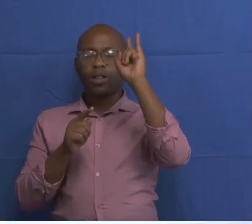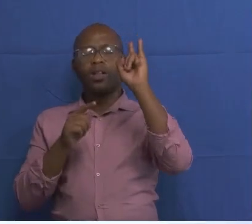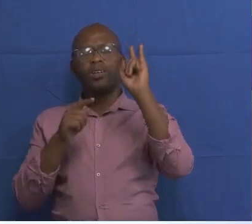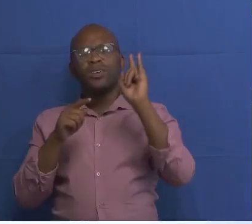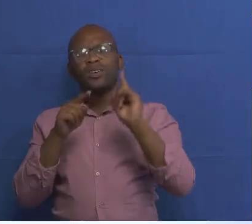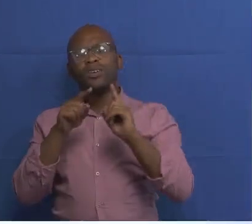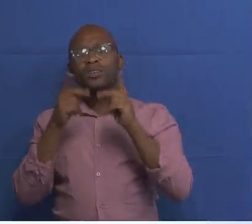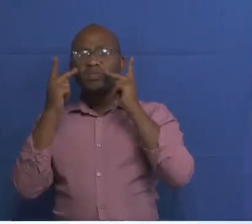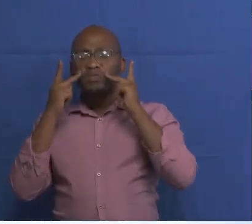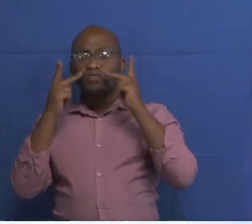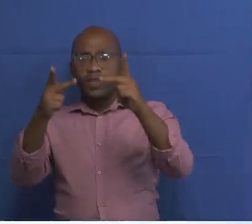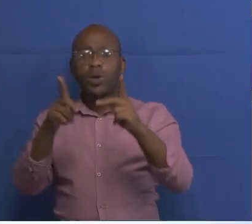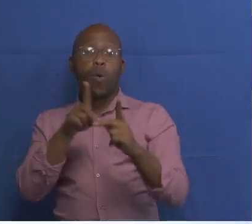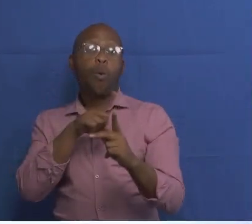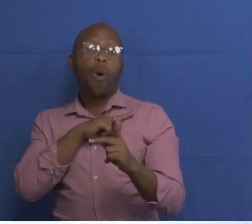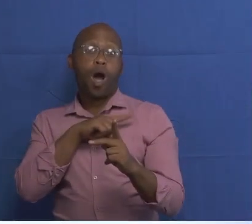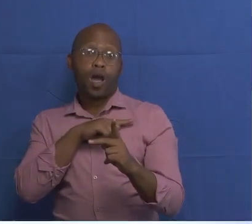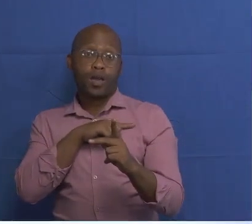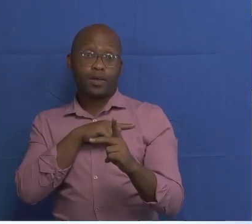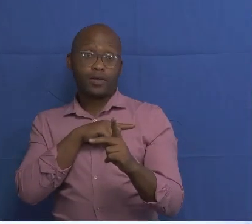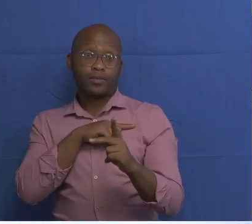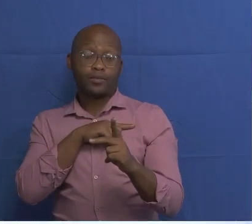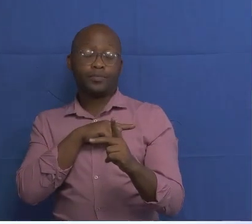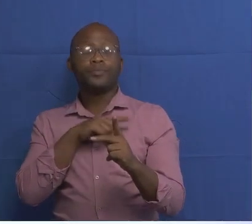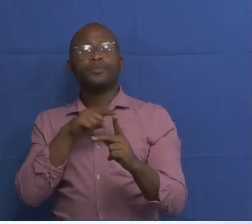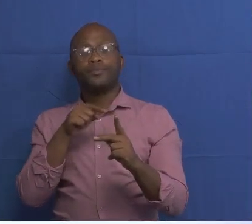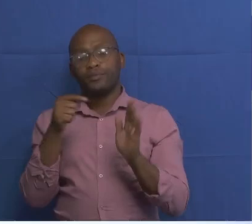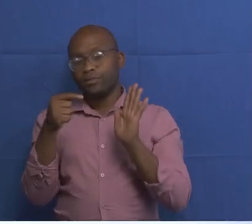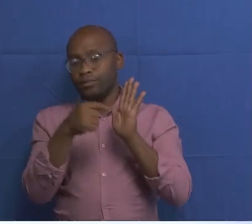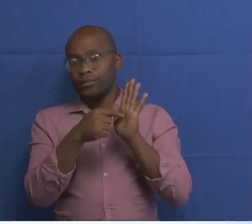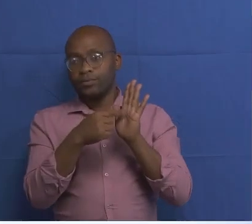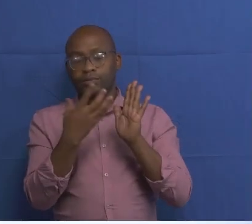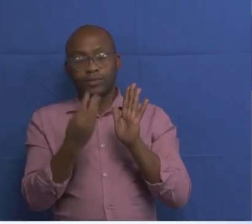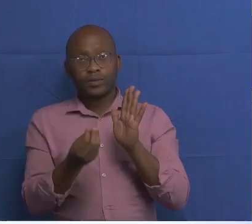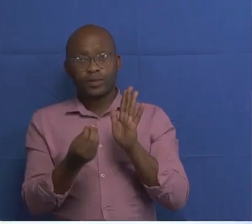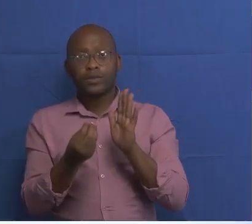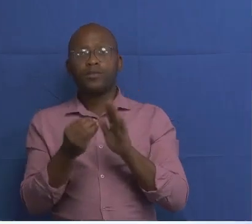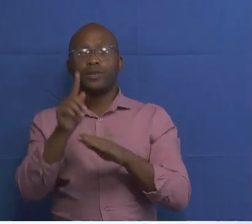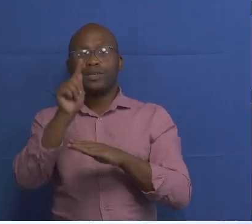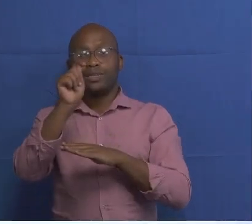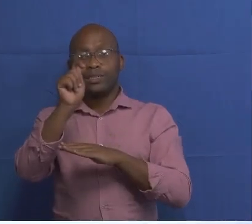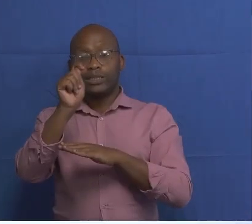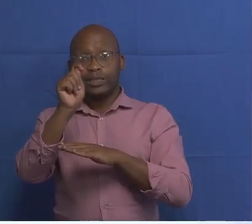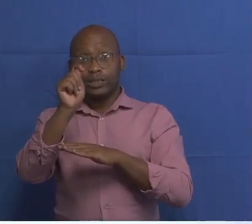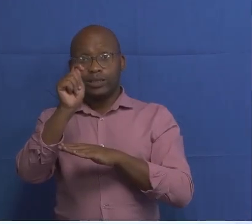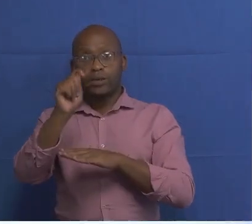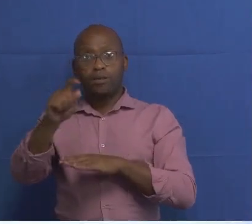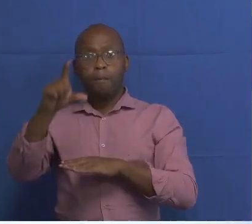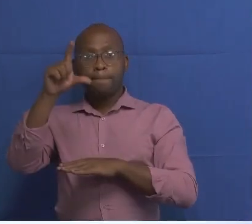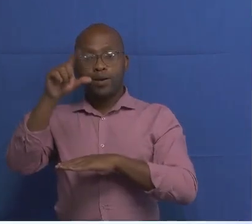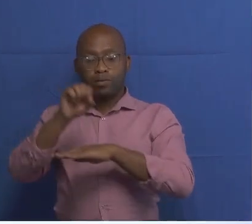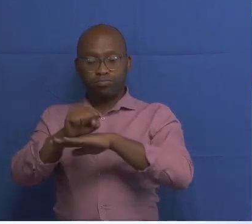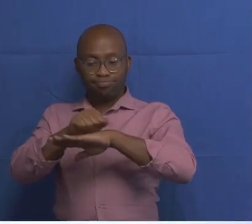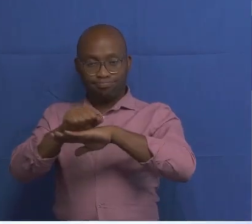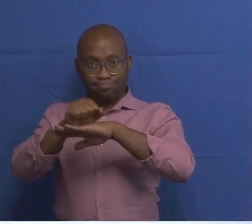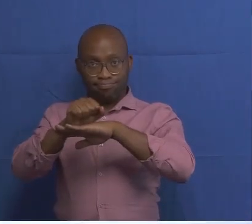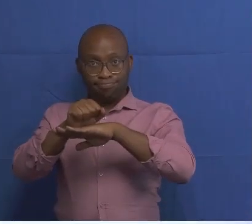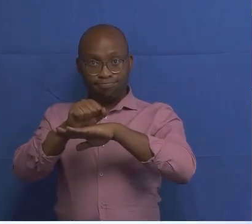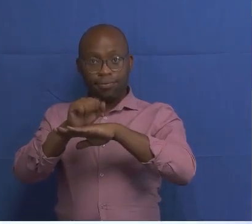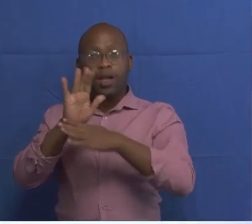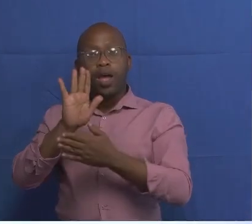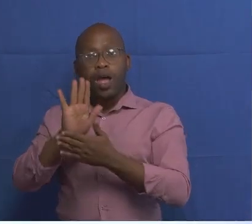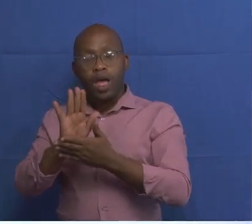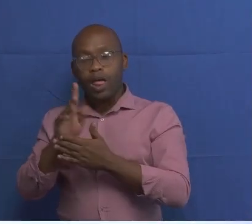phenotype? Because now for heterozygous, it means that we have got a dominant allele and we have got a recessive